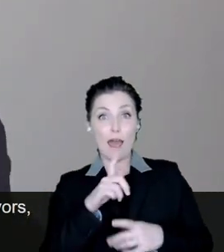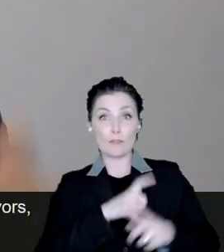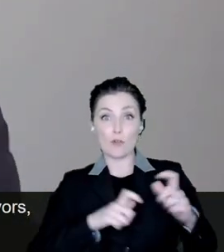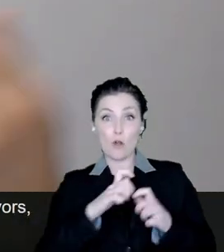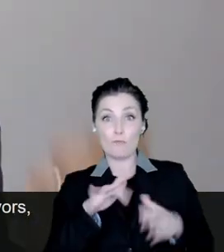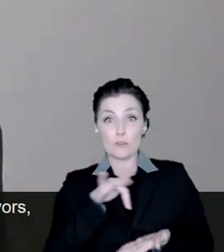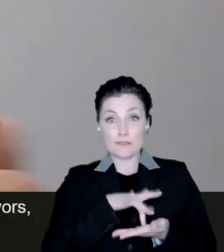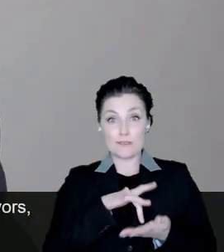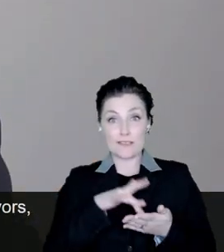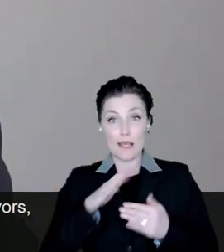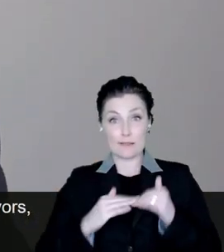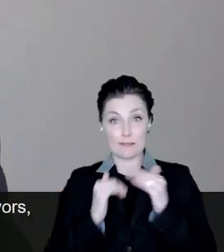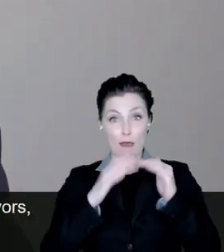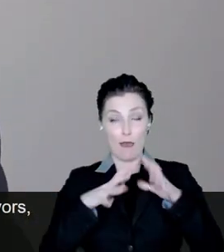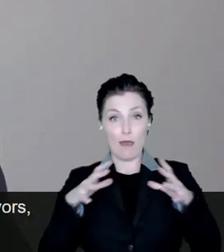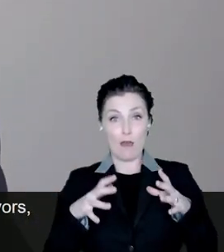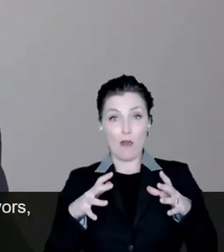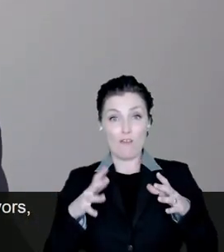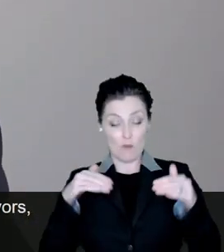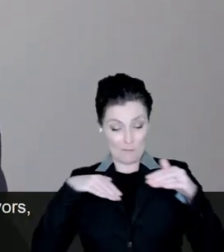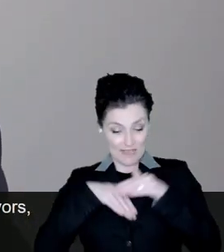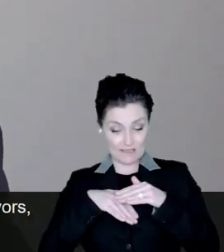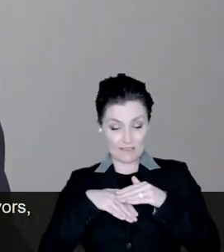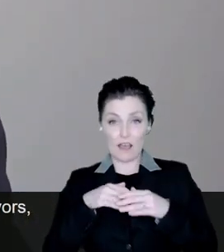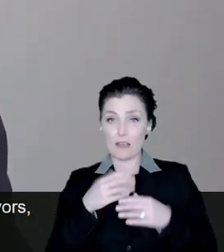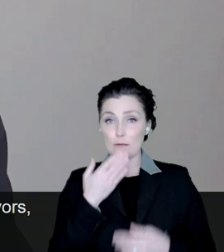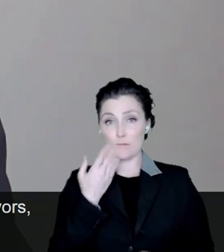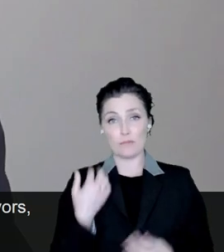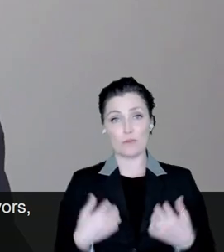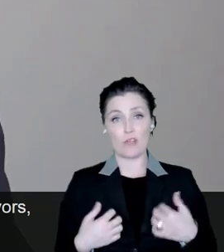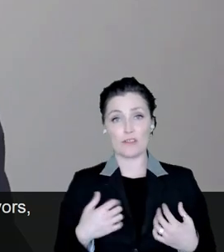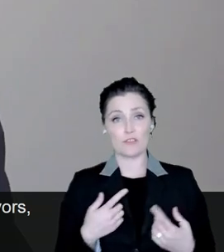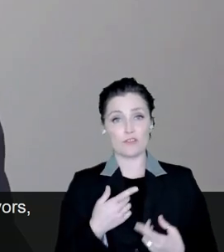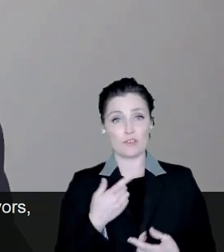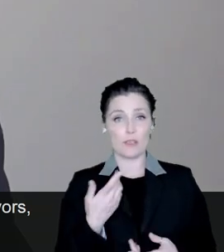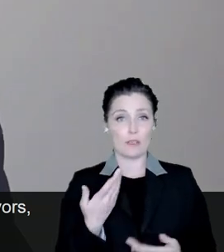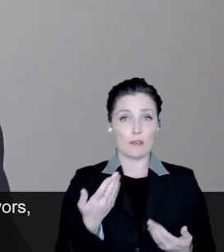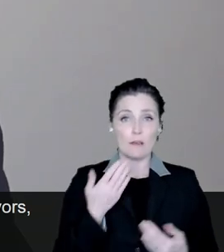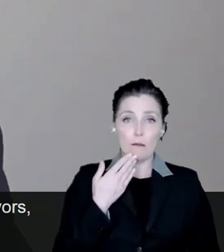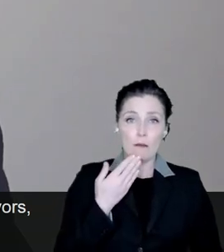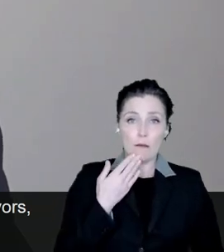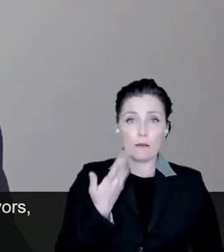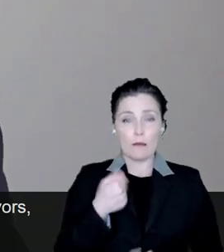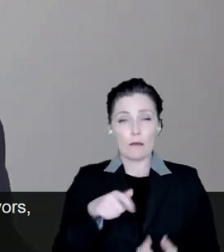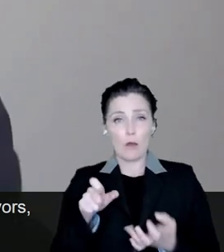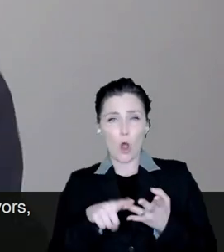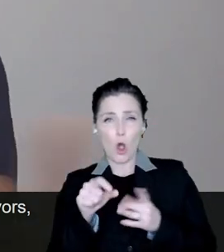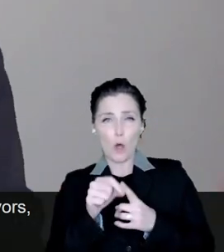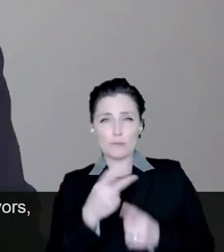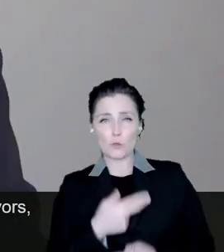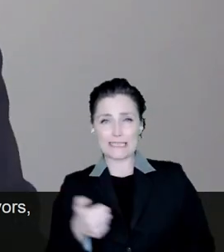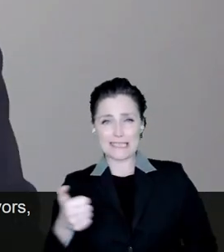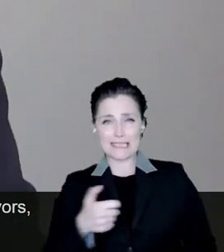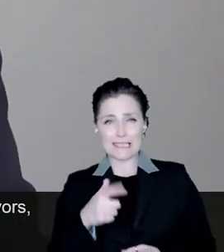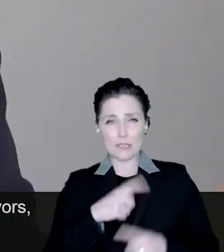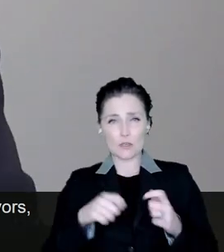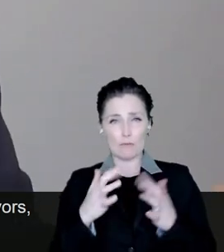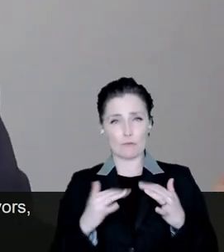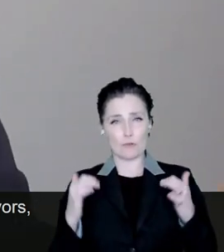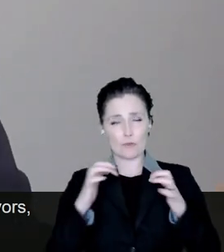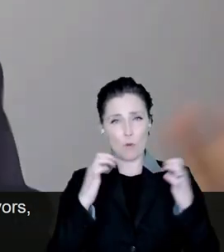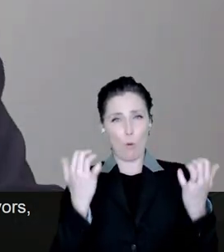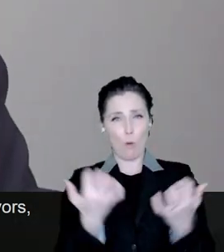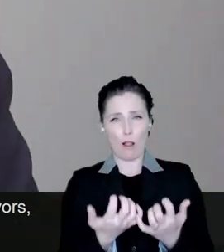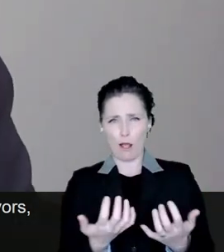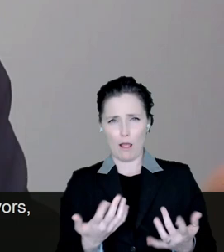from the lack of energy and dynamism inside the COP26 conference hall. And I think that's why we've got to just take